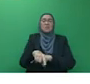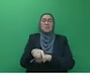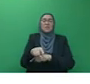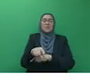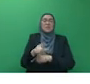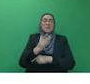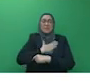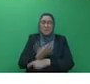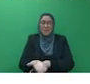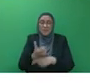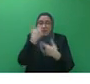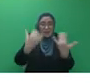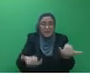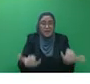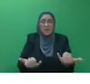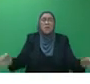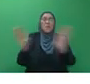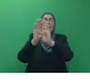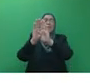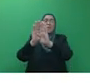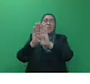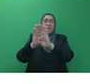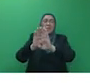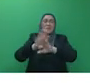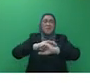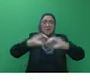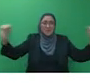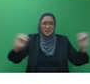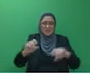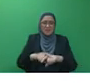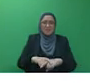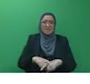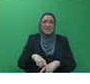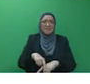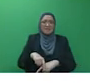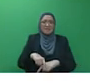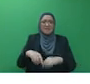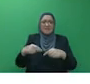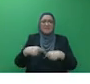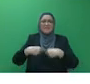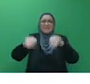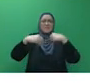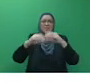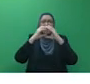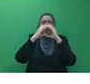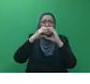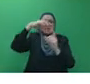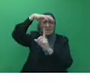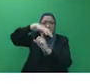nothing's happening the burger stalls are going to close at 10 pm so am i so all dressed up and nowhere to go